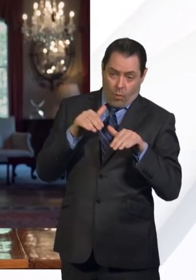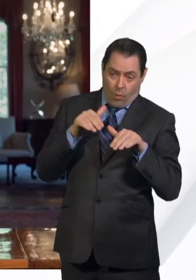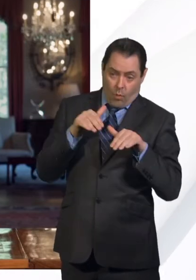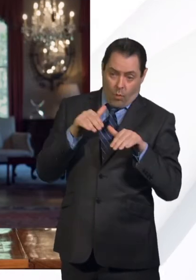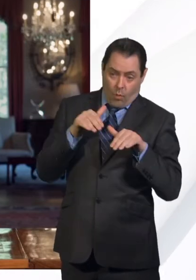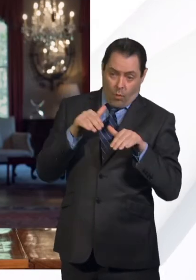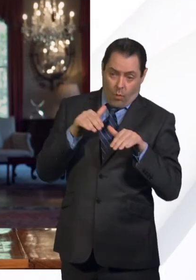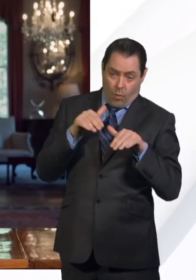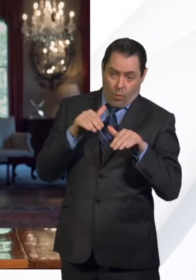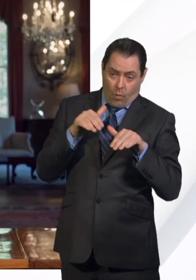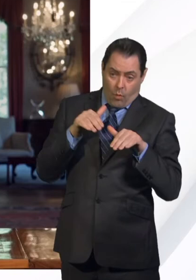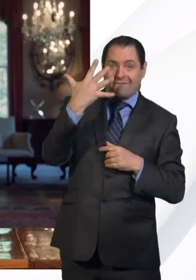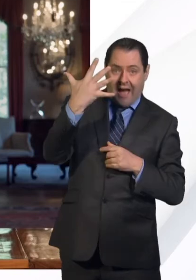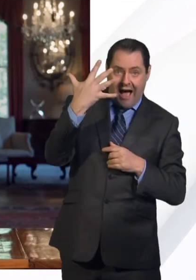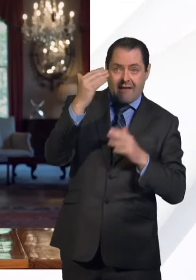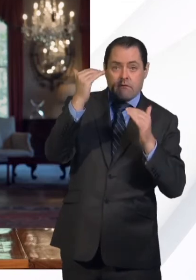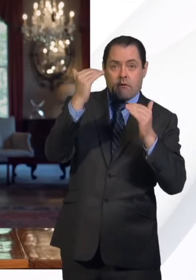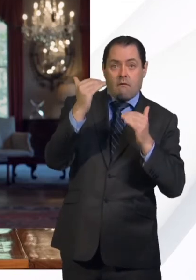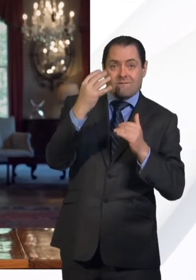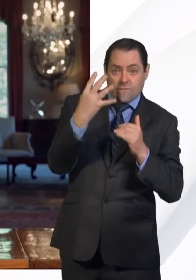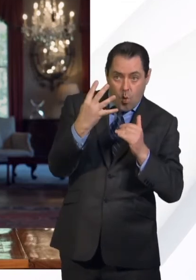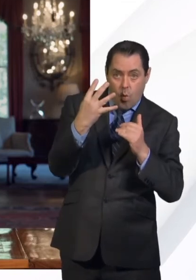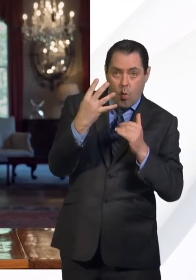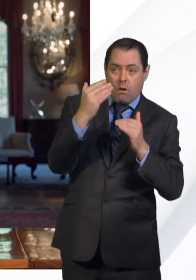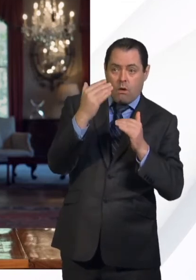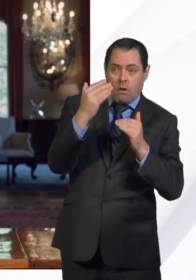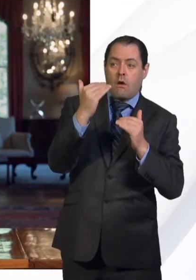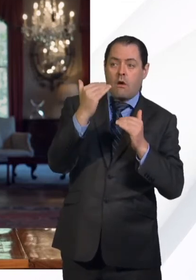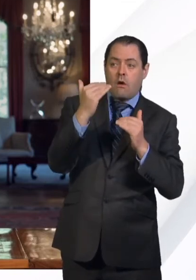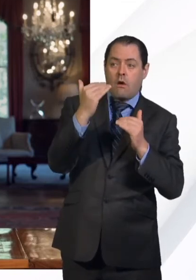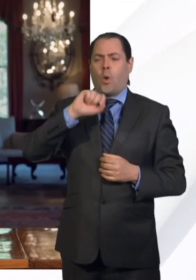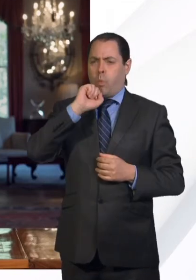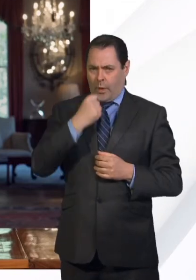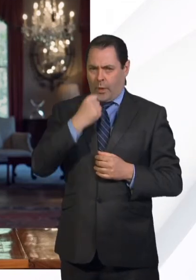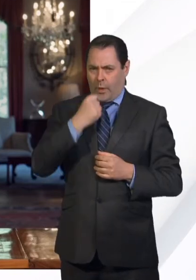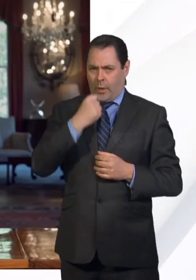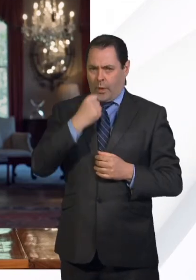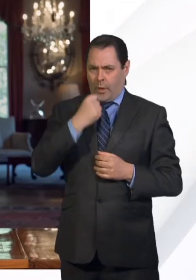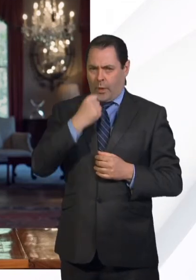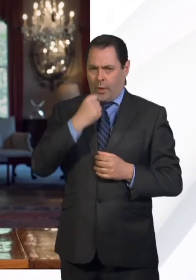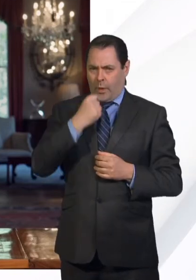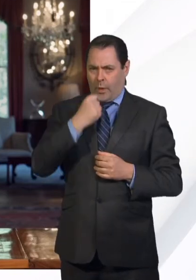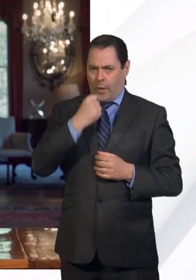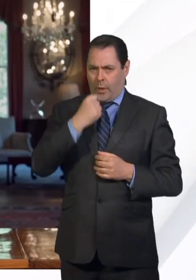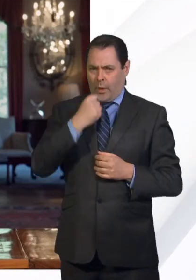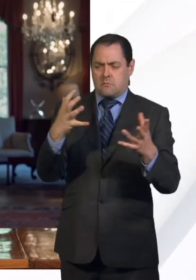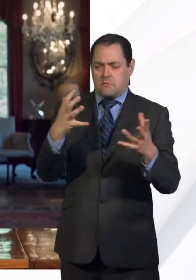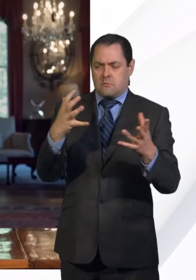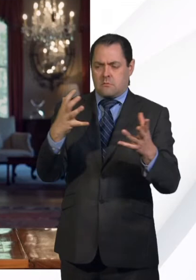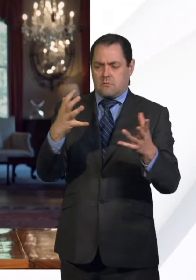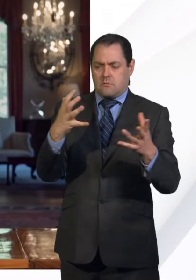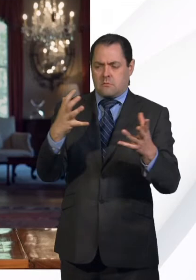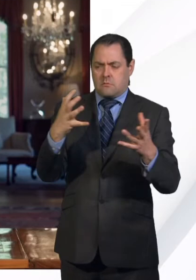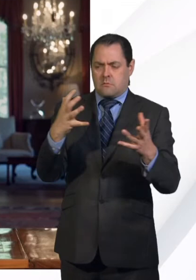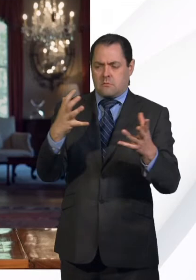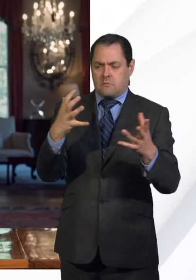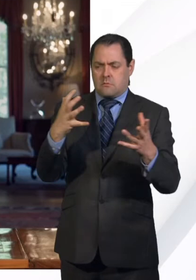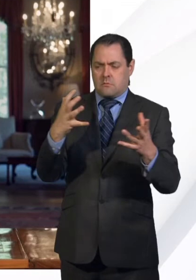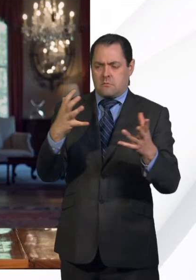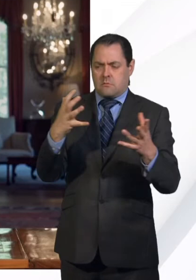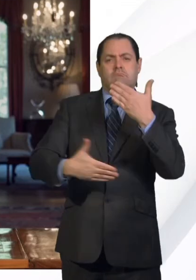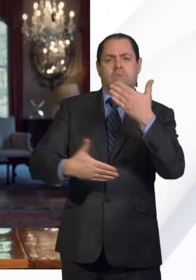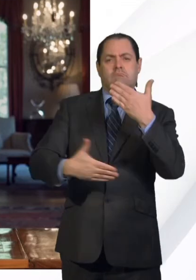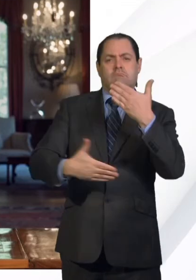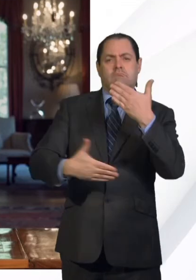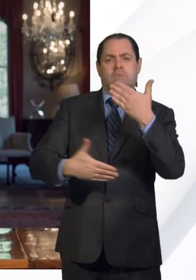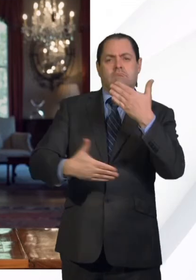we've got it right. We will come back from this devilish ill, we'll come back to health and robust health. And though the